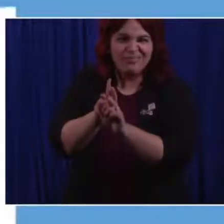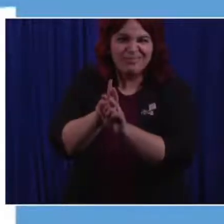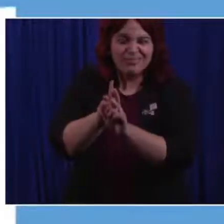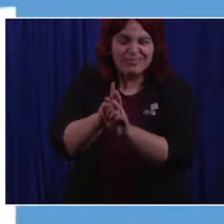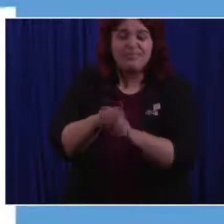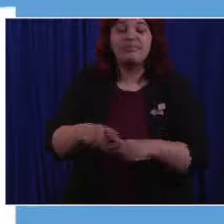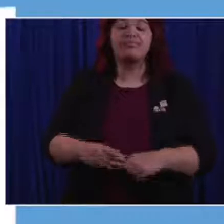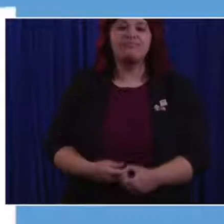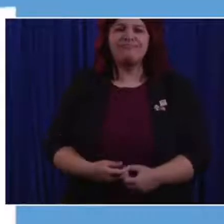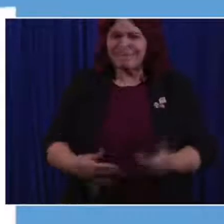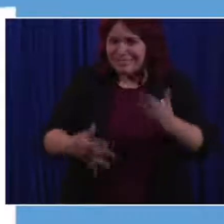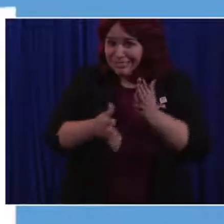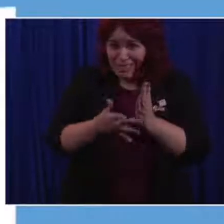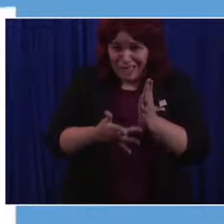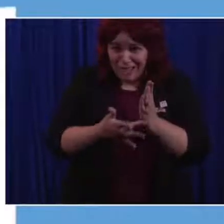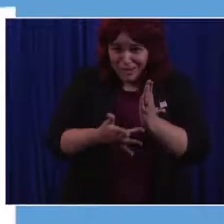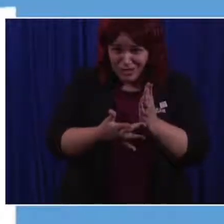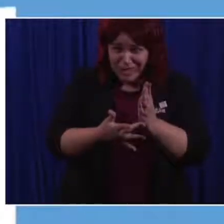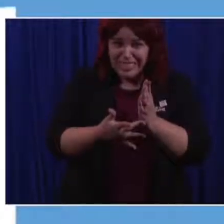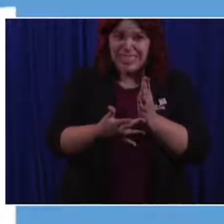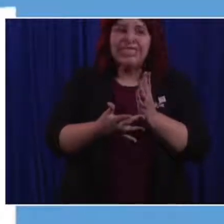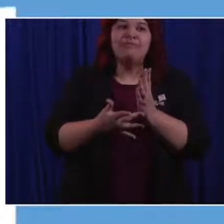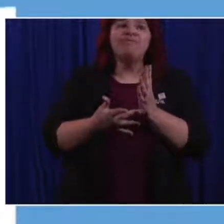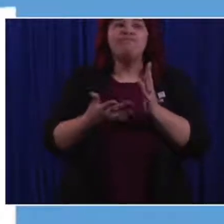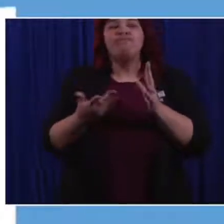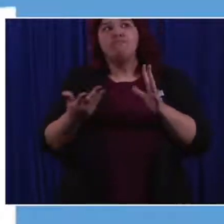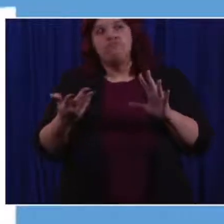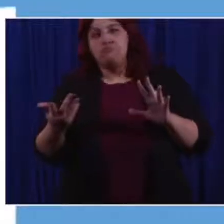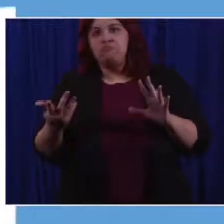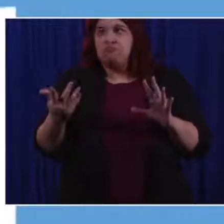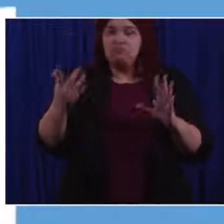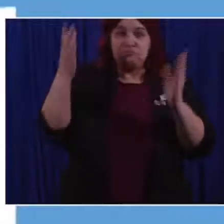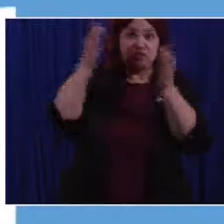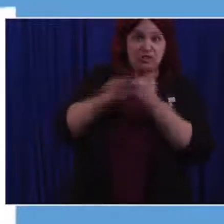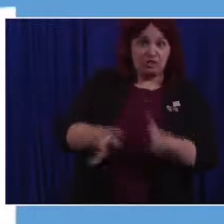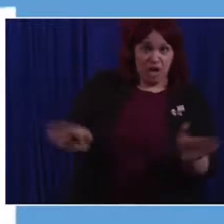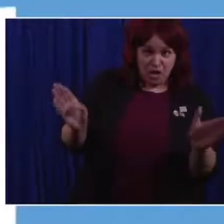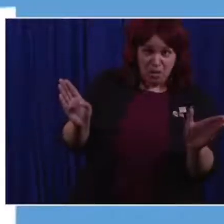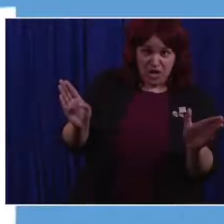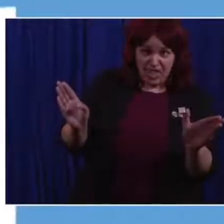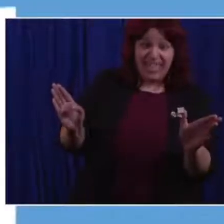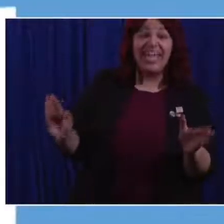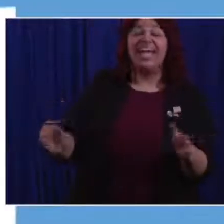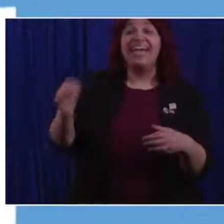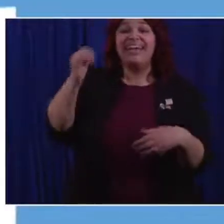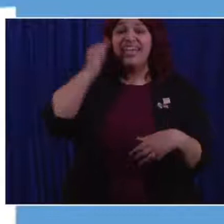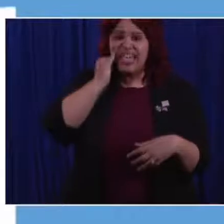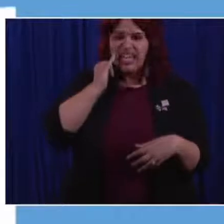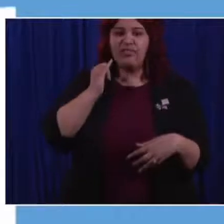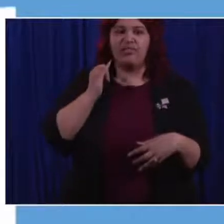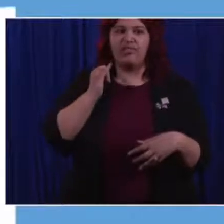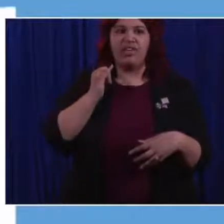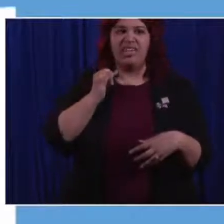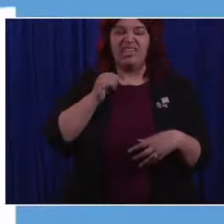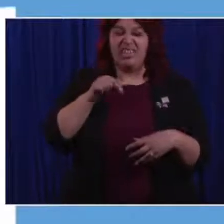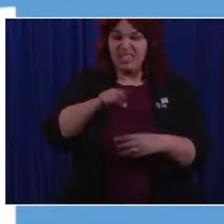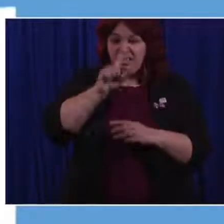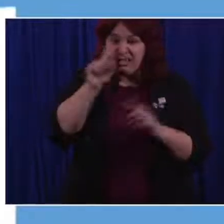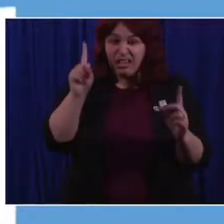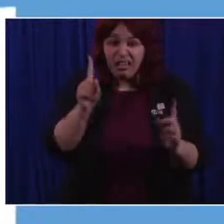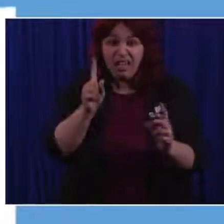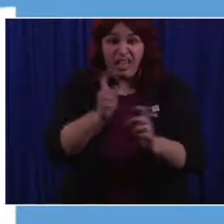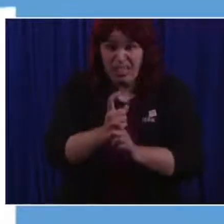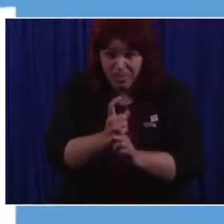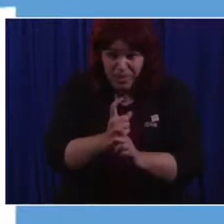this about technology that and any customer service. If you remove the friction, if you remove those things